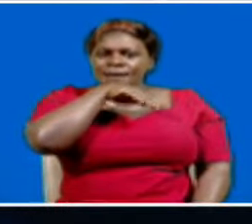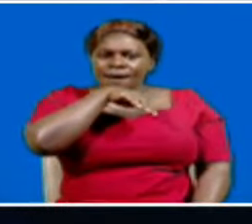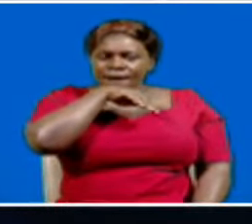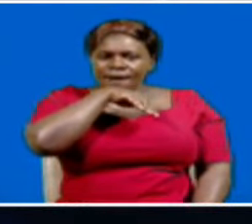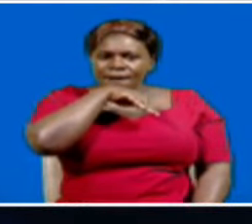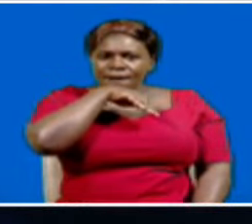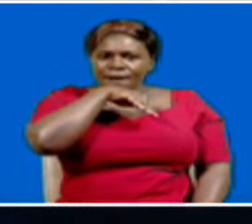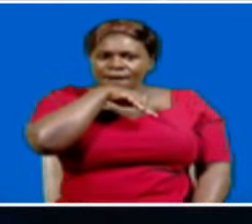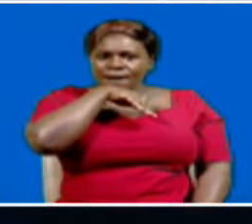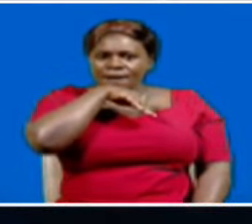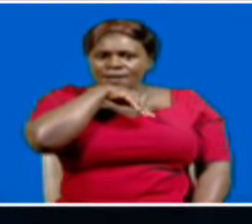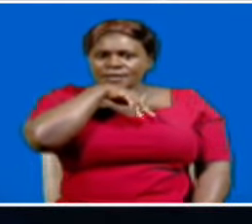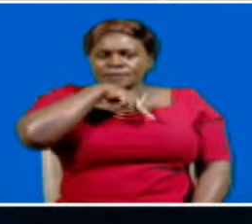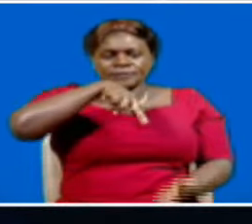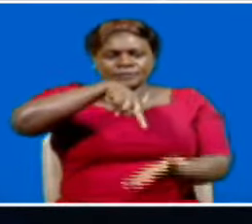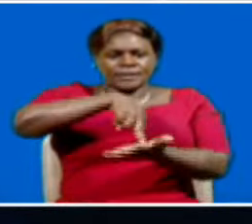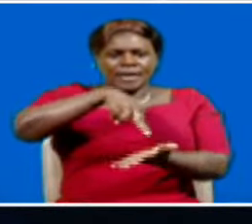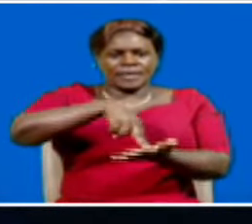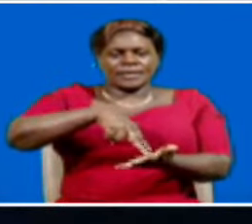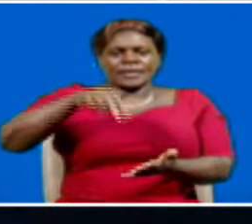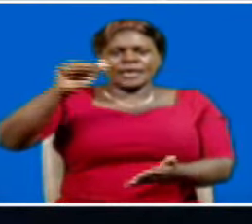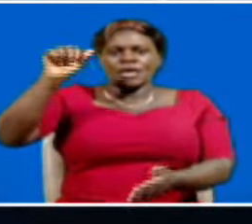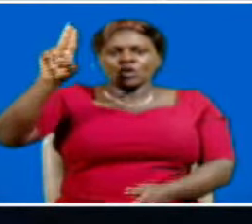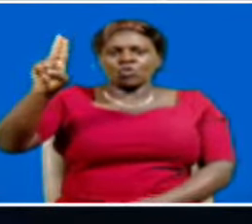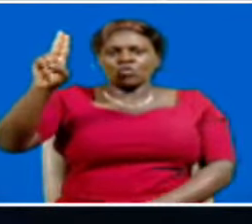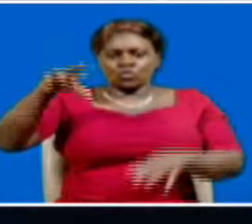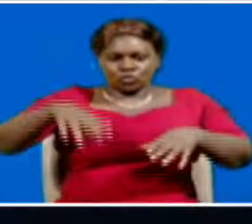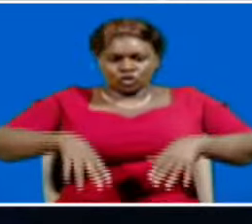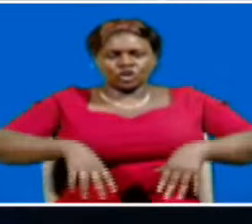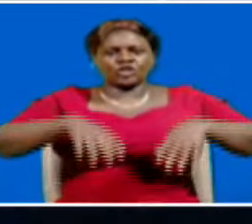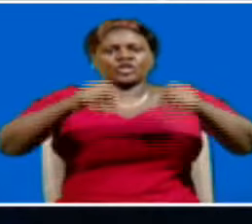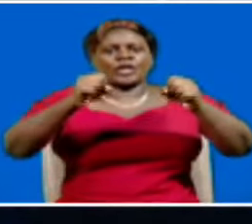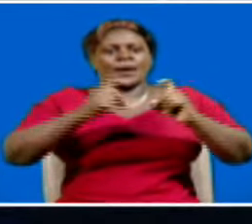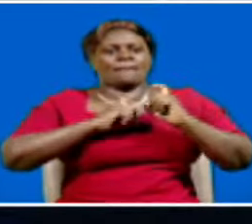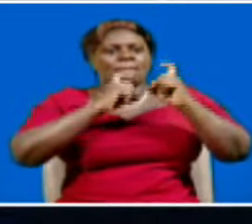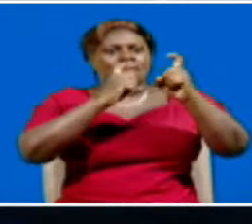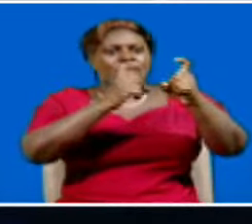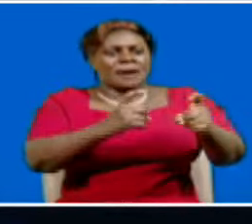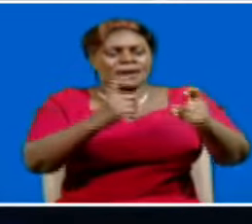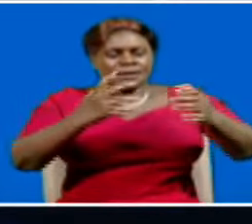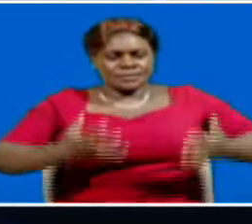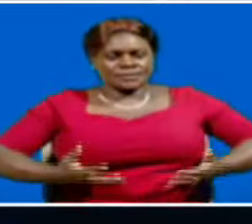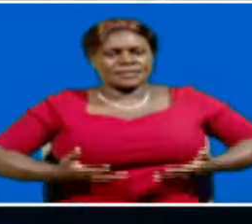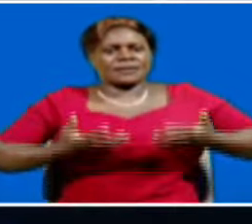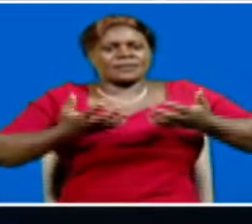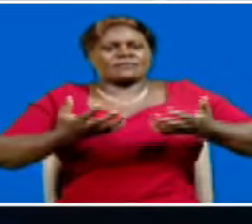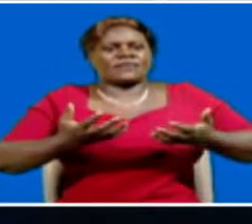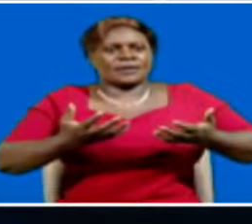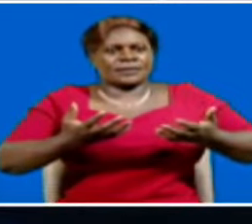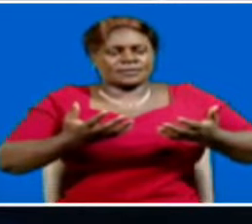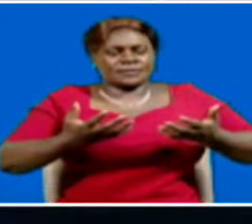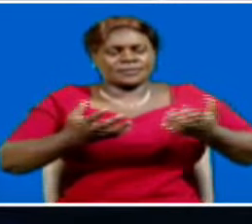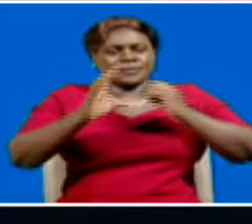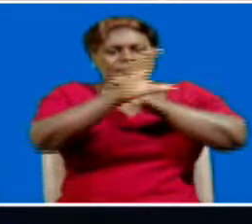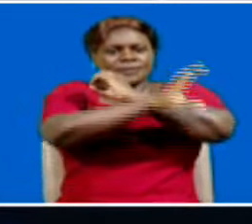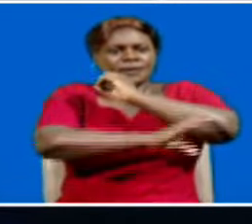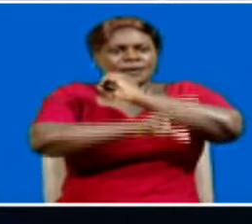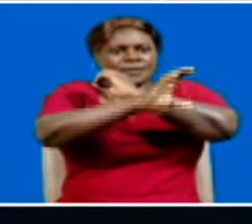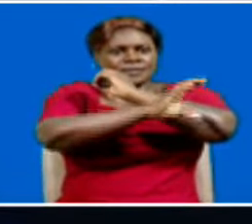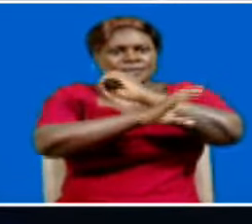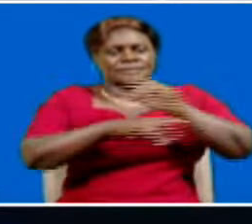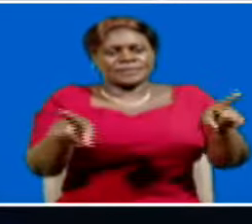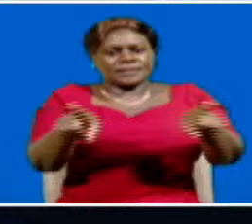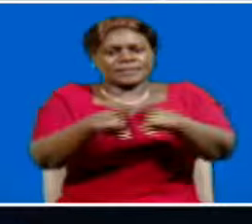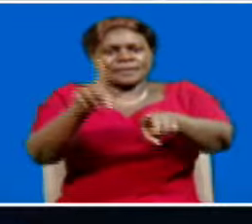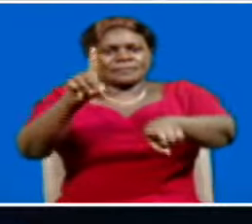Raila Odinga's bid for the Africa Union chairmanship to reward him for the sacrifices he made to this country. At